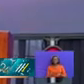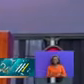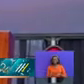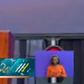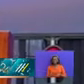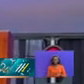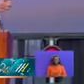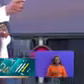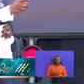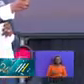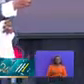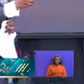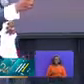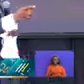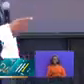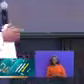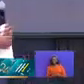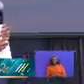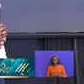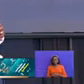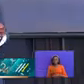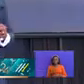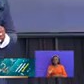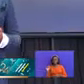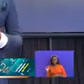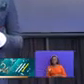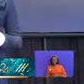your intelligence and guide